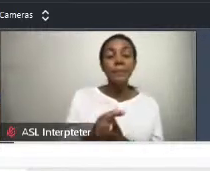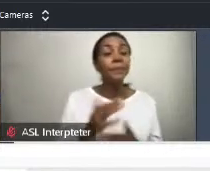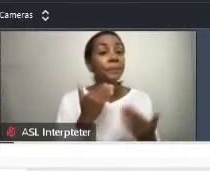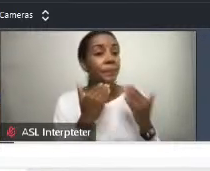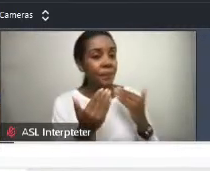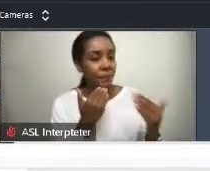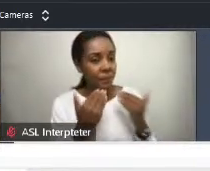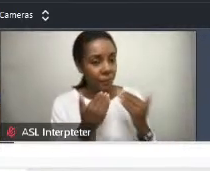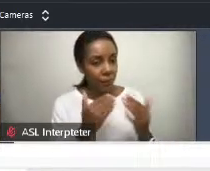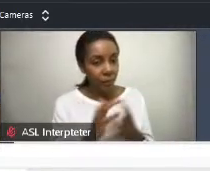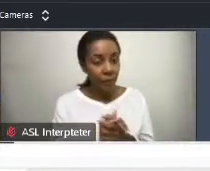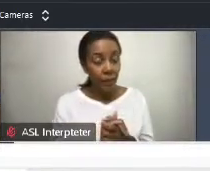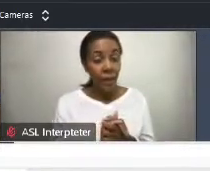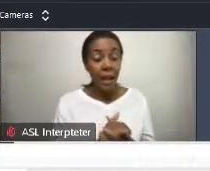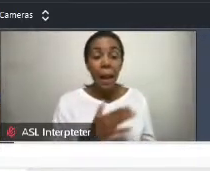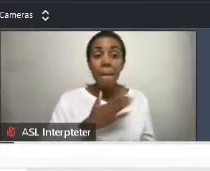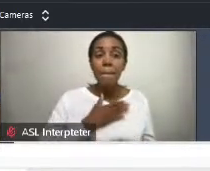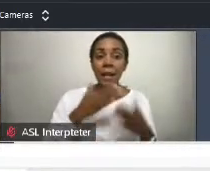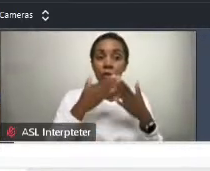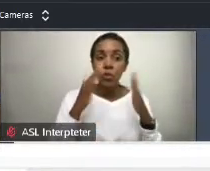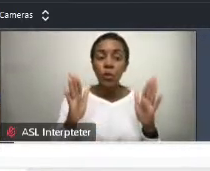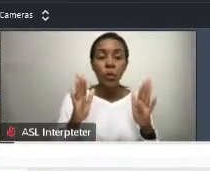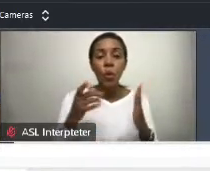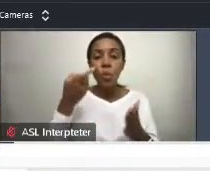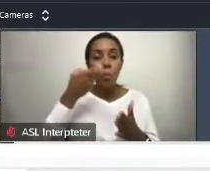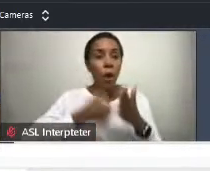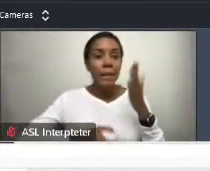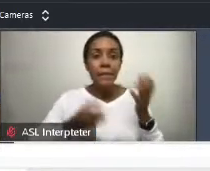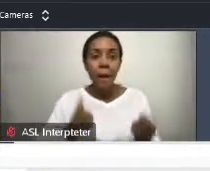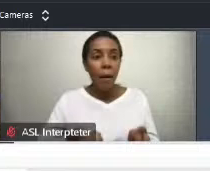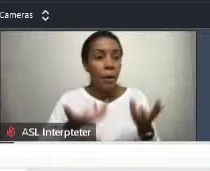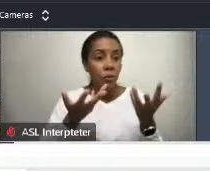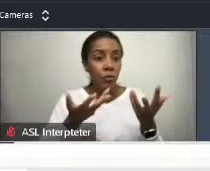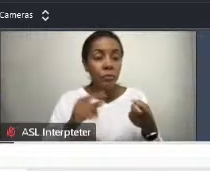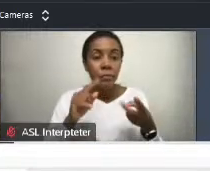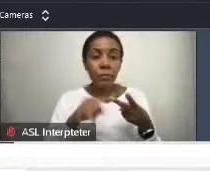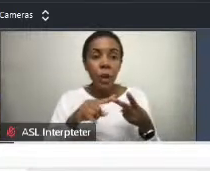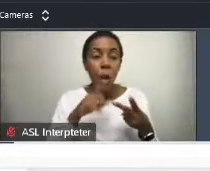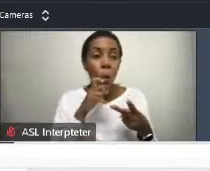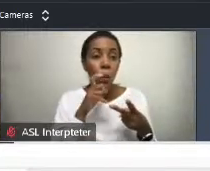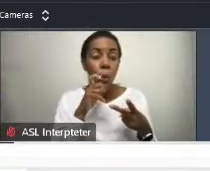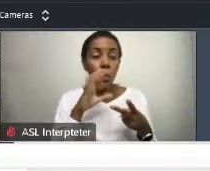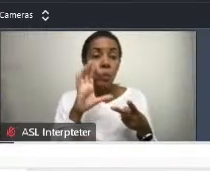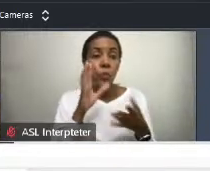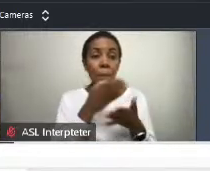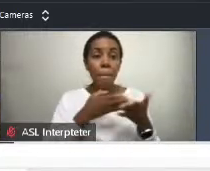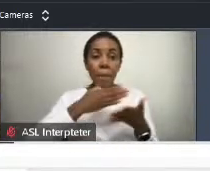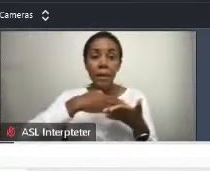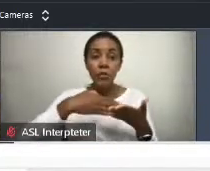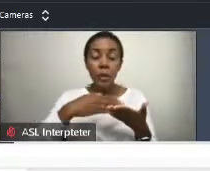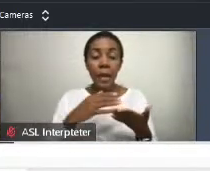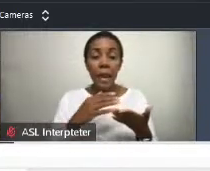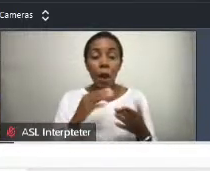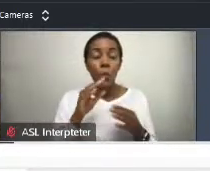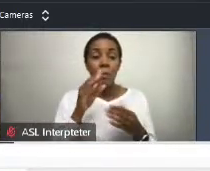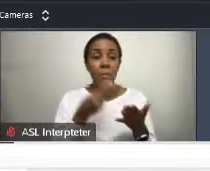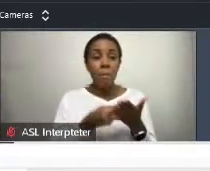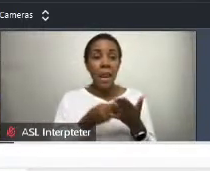So my general question is, what's the price tag and whose budget, and are we going to be moving money